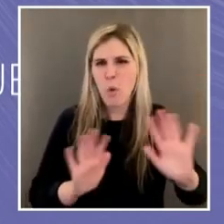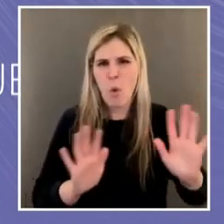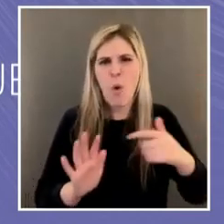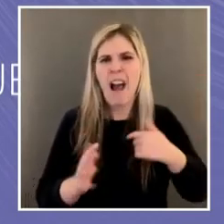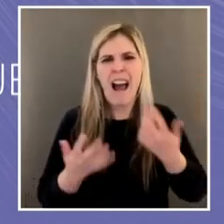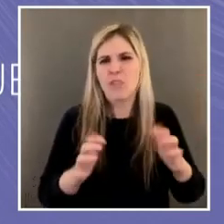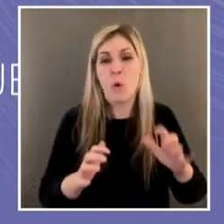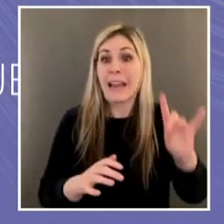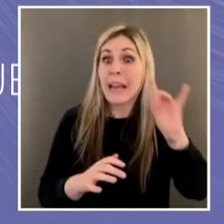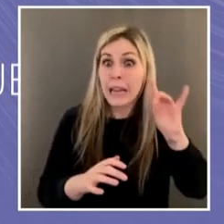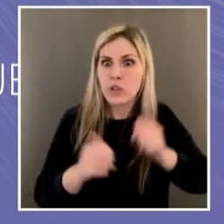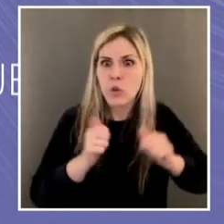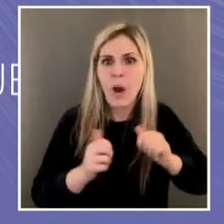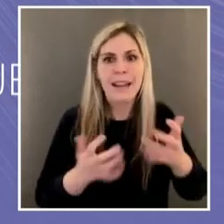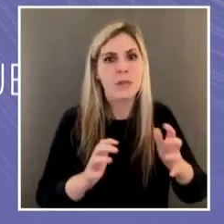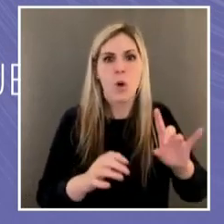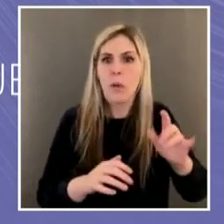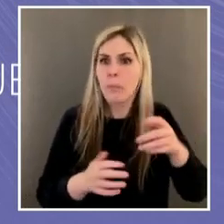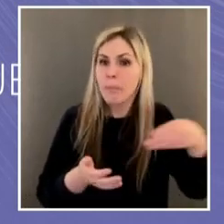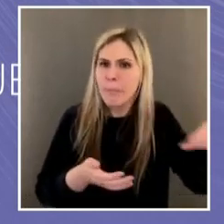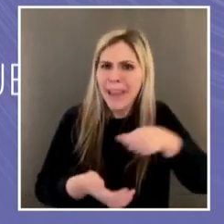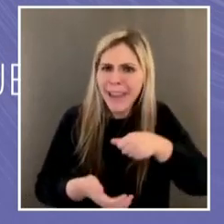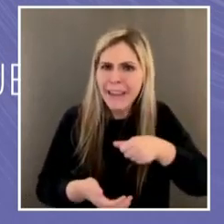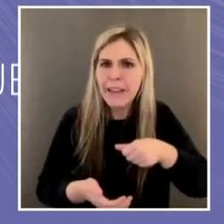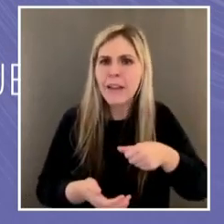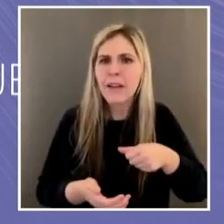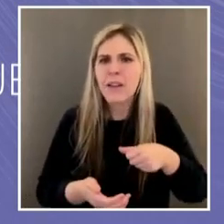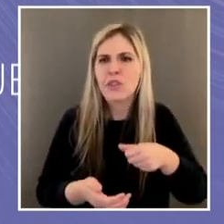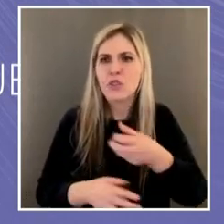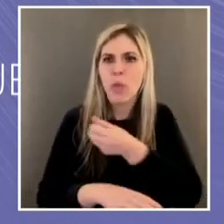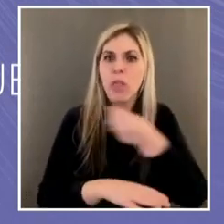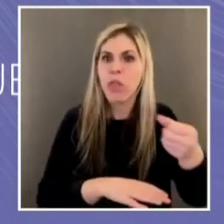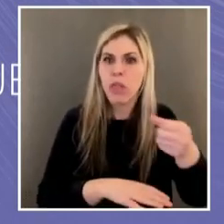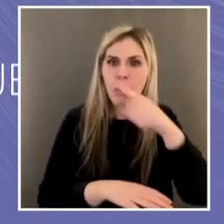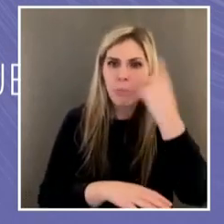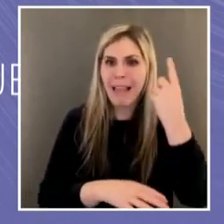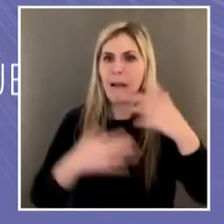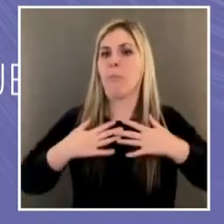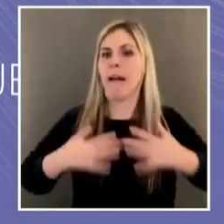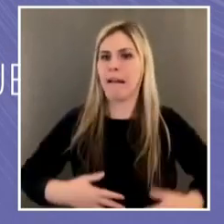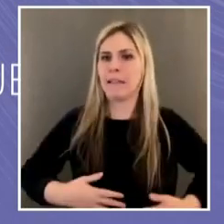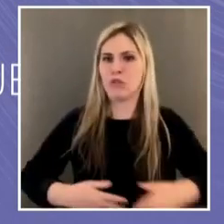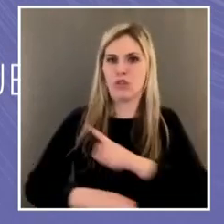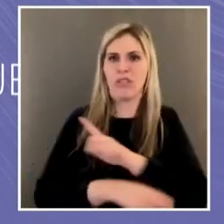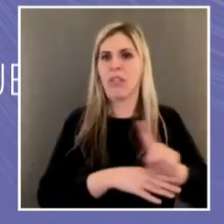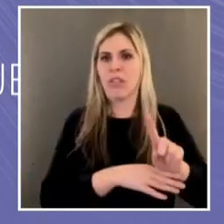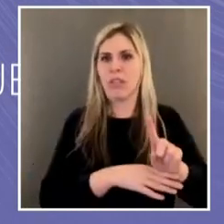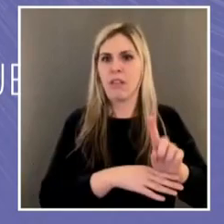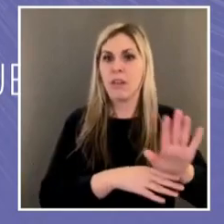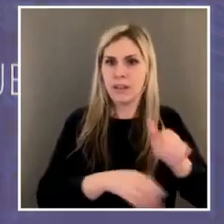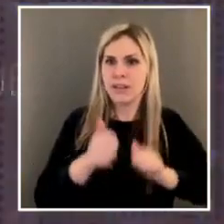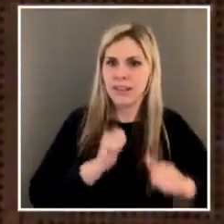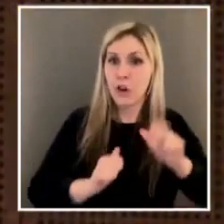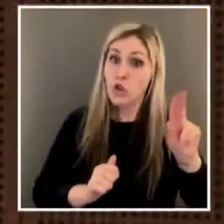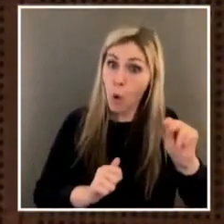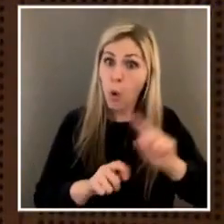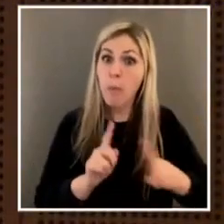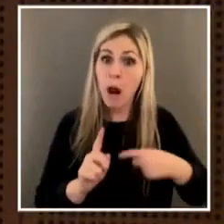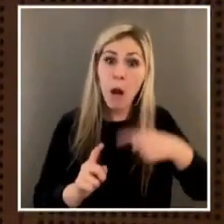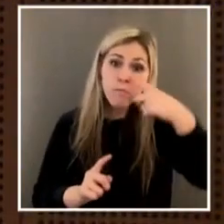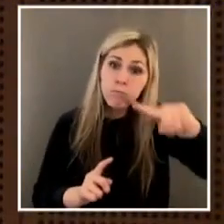didn't want to be paid to put Black bodies in his theater space. But that I would partner with